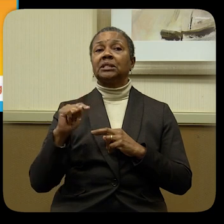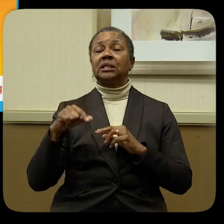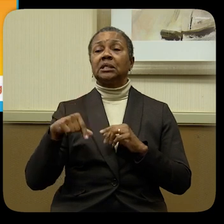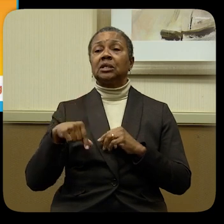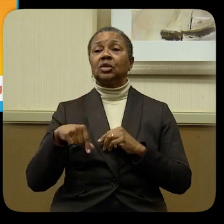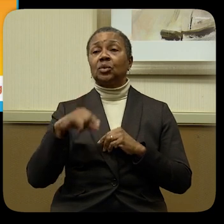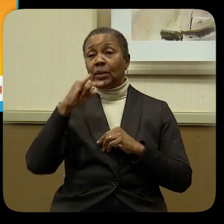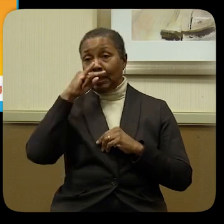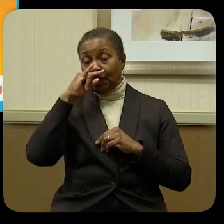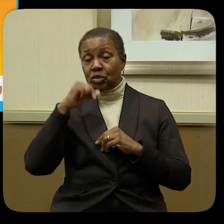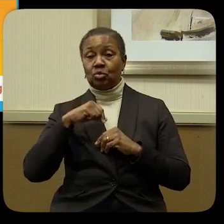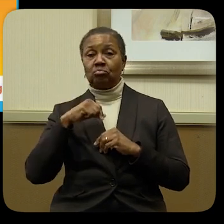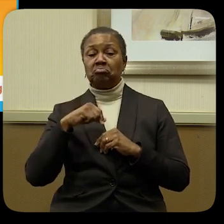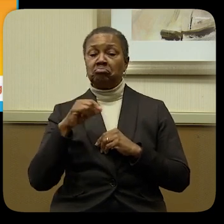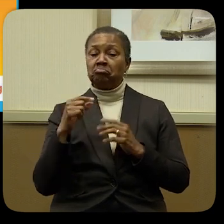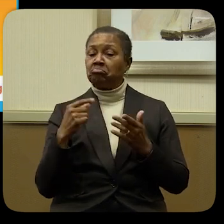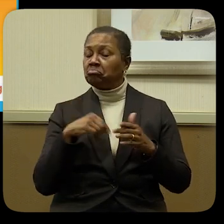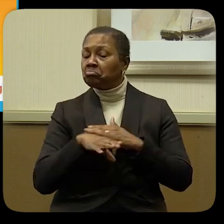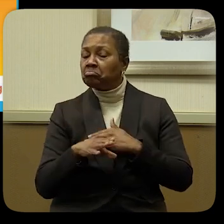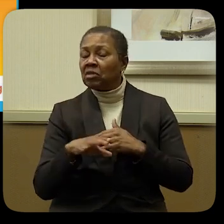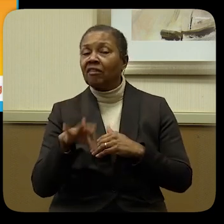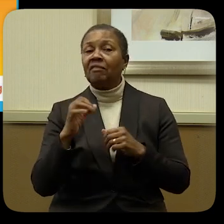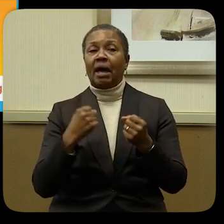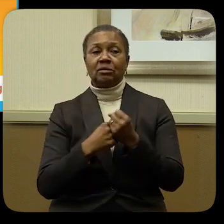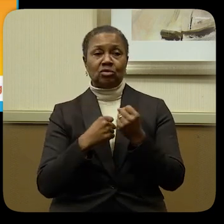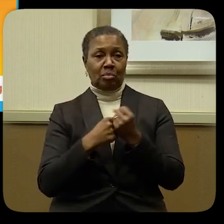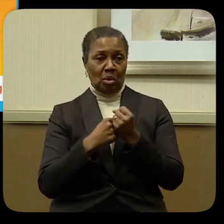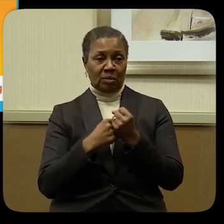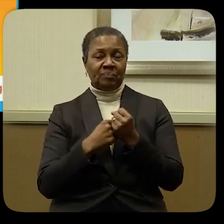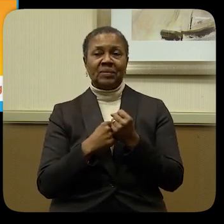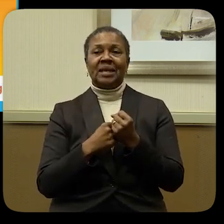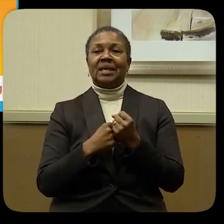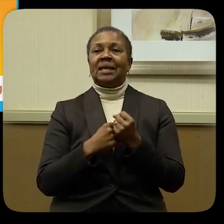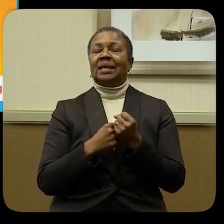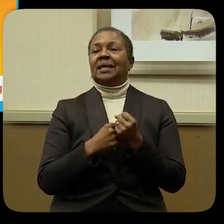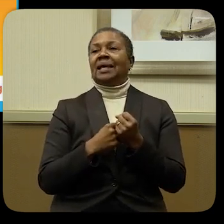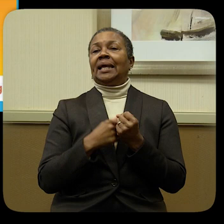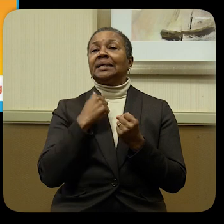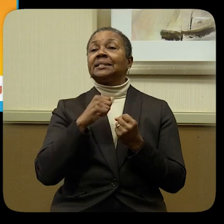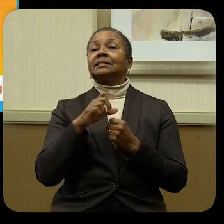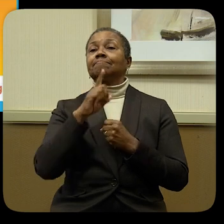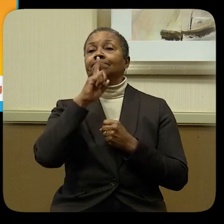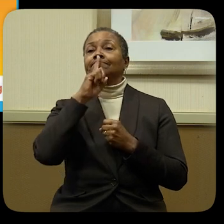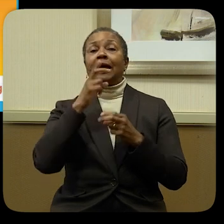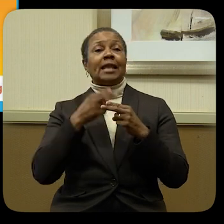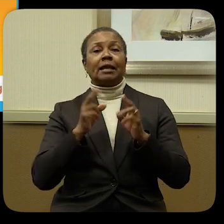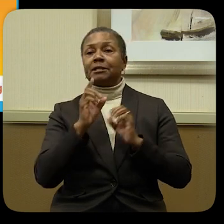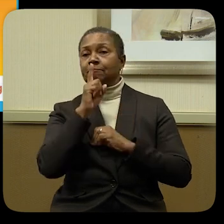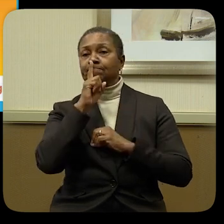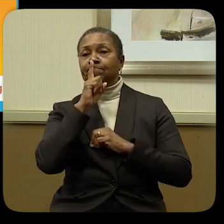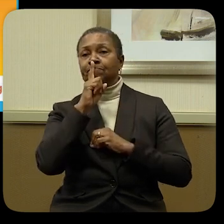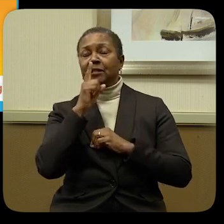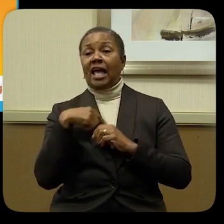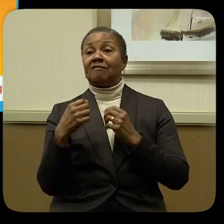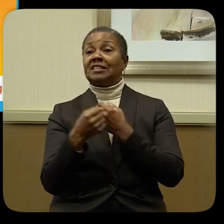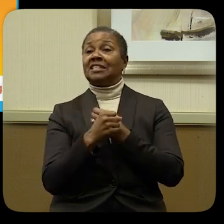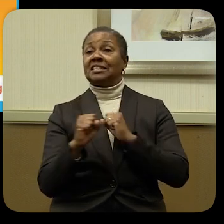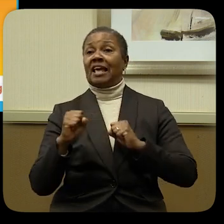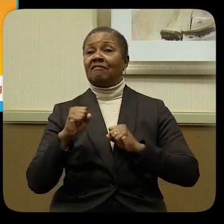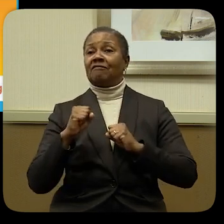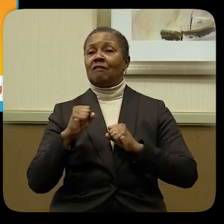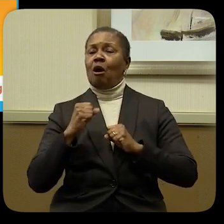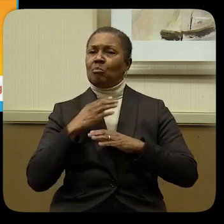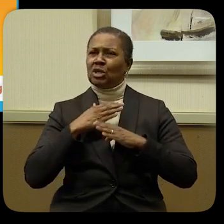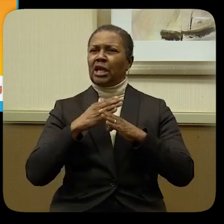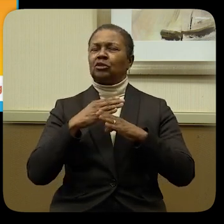to check out and find support. And it's anonymous as well. But they have safeguards to make sure